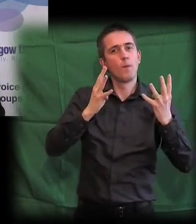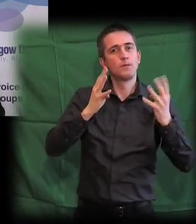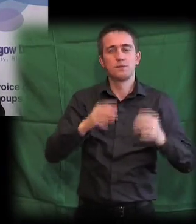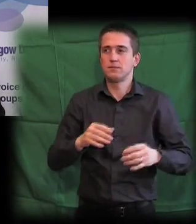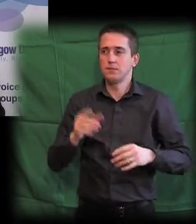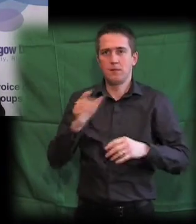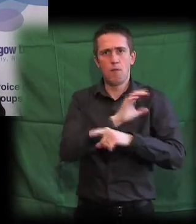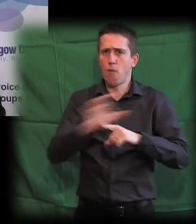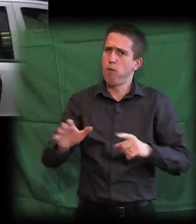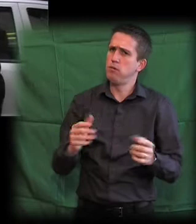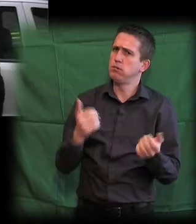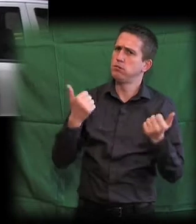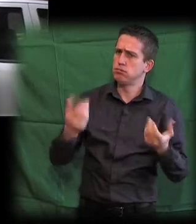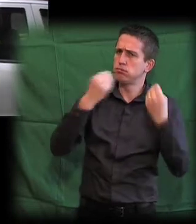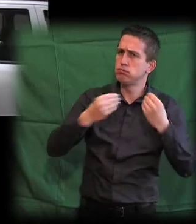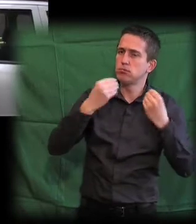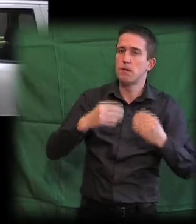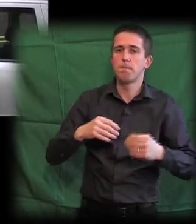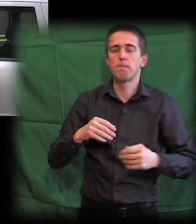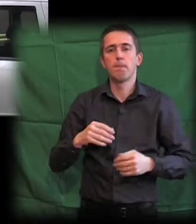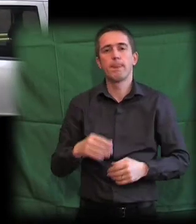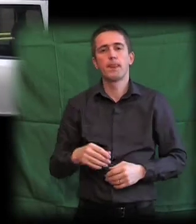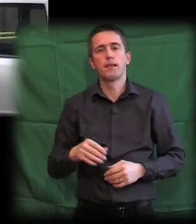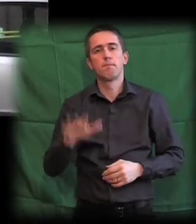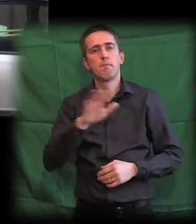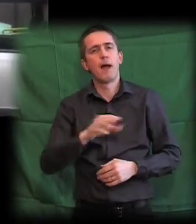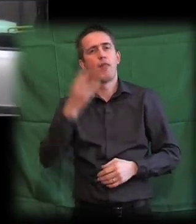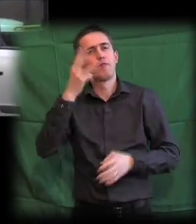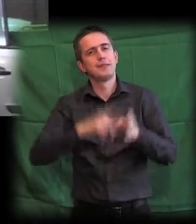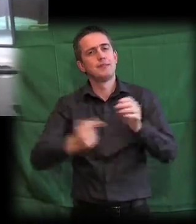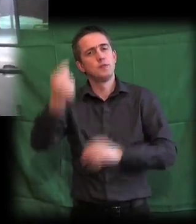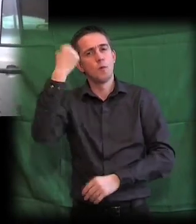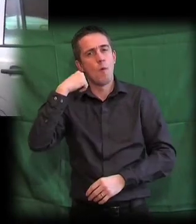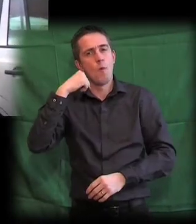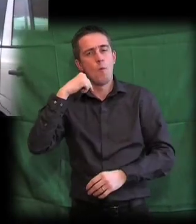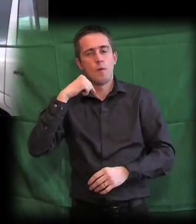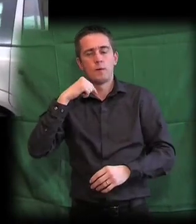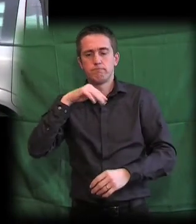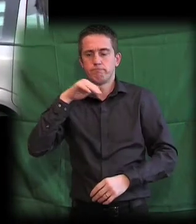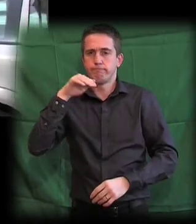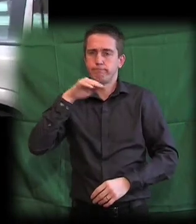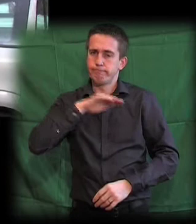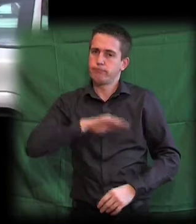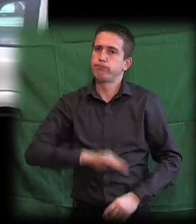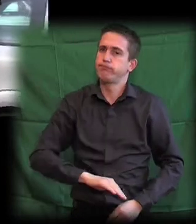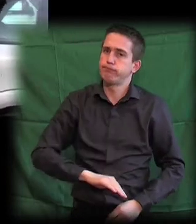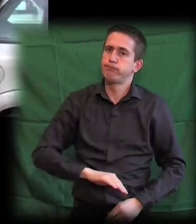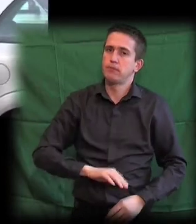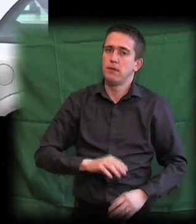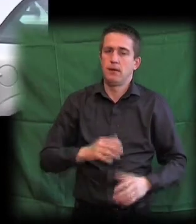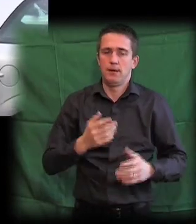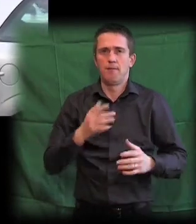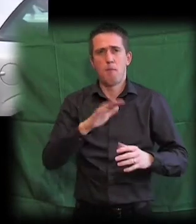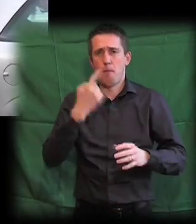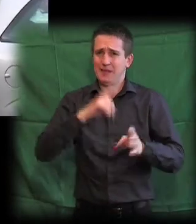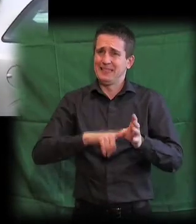found it very beneficial. About 3 years ago, I took depression, and this was out of circulation for